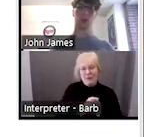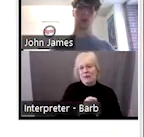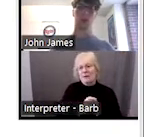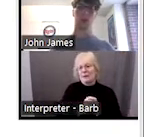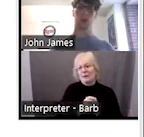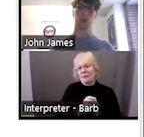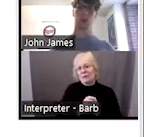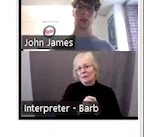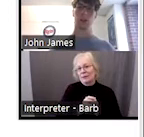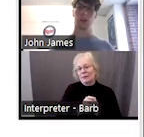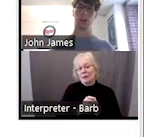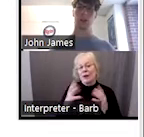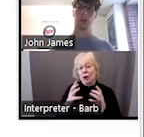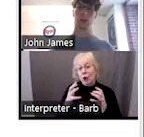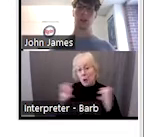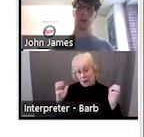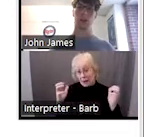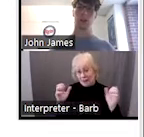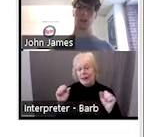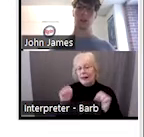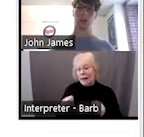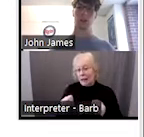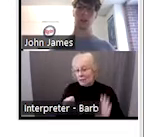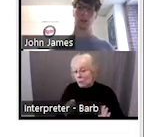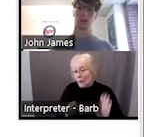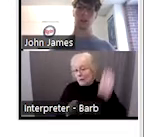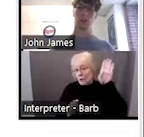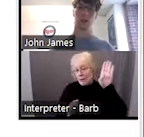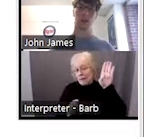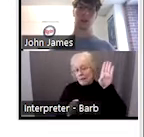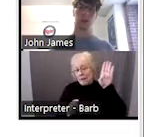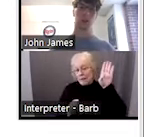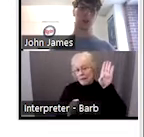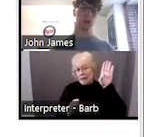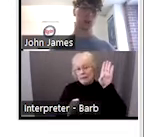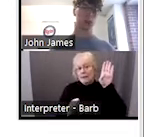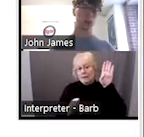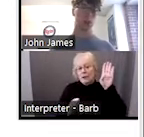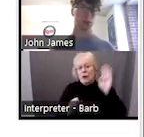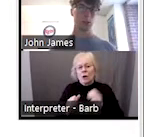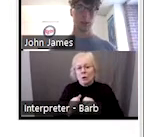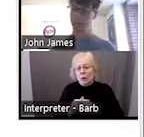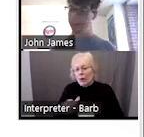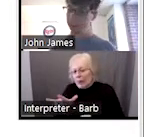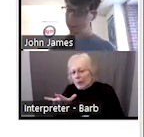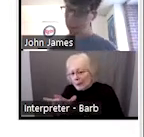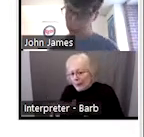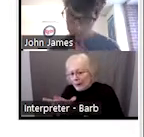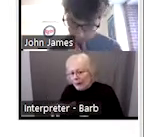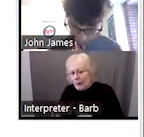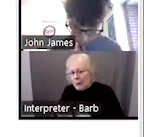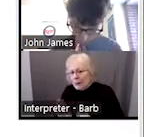attendees in the audience to raise your hand with your reaction button or post your question in